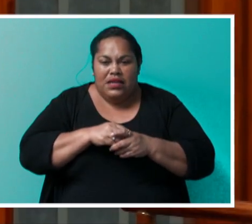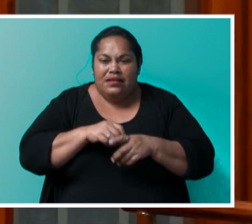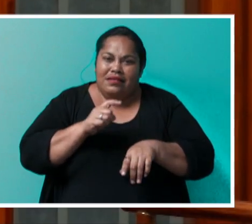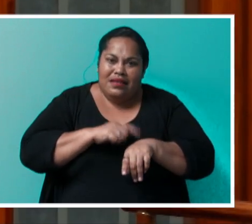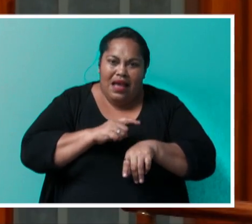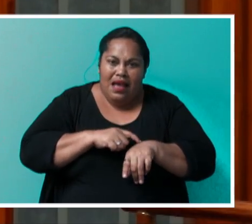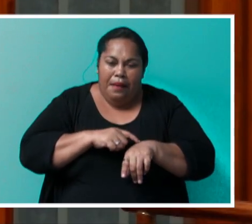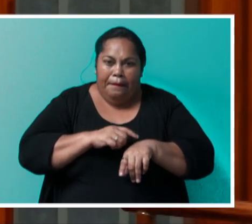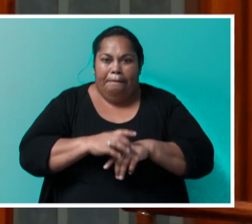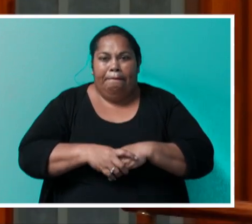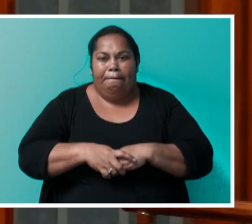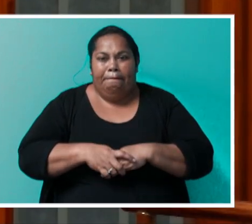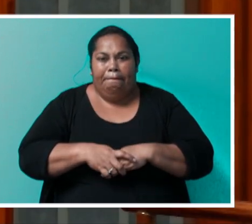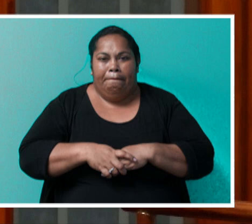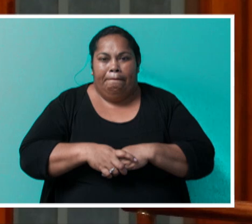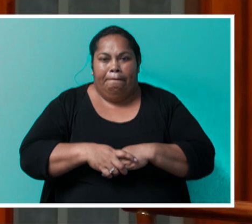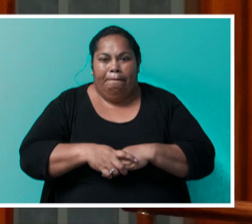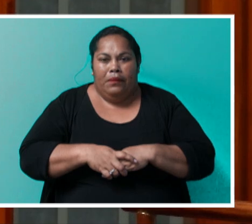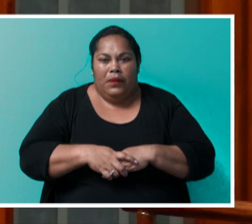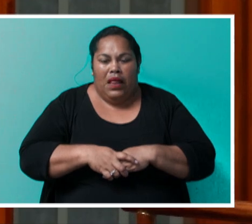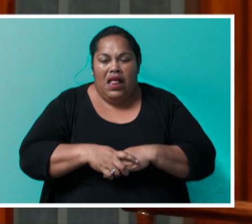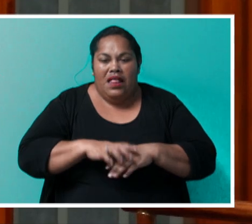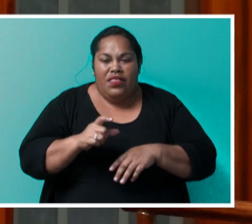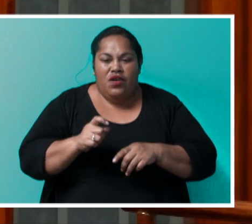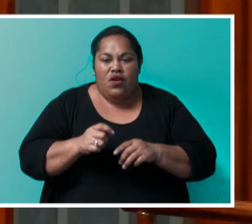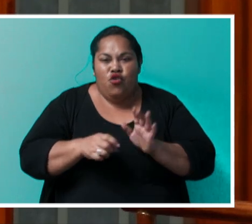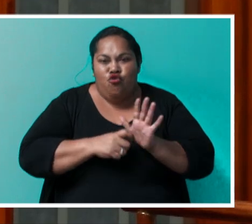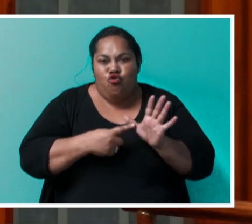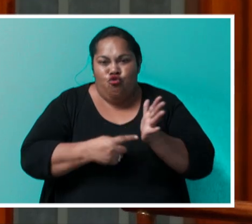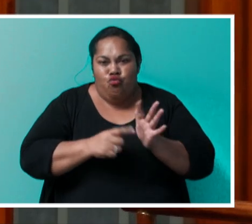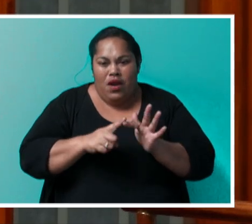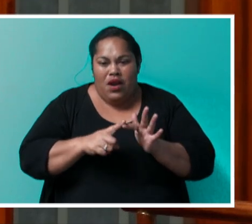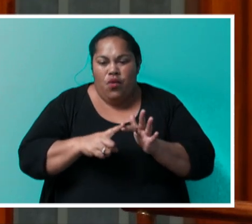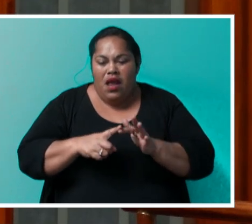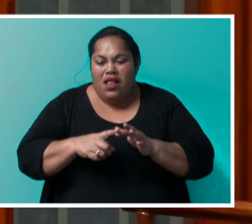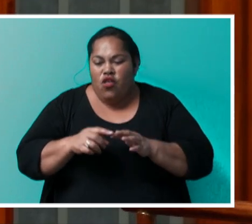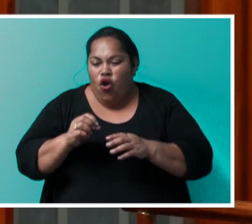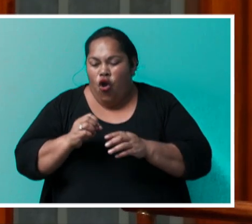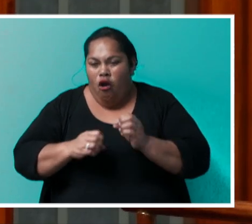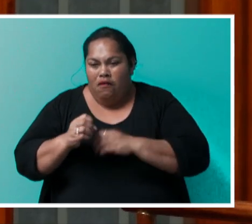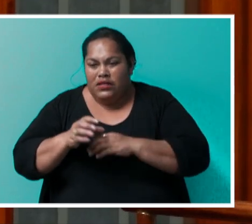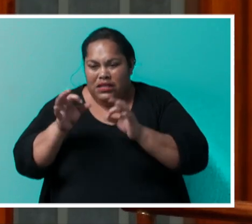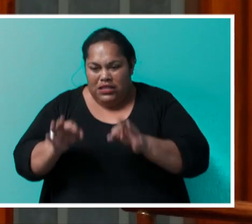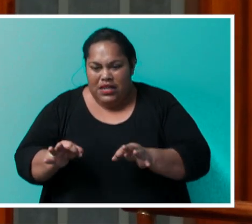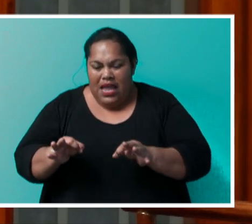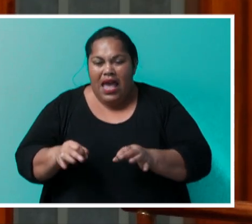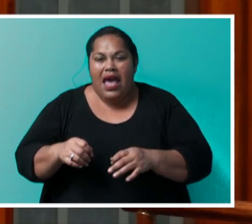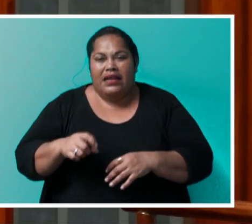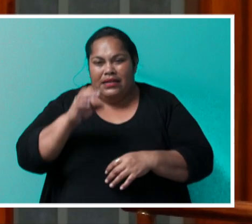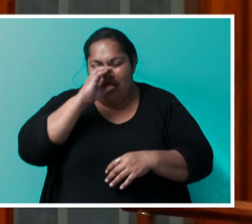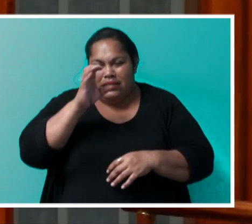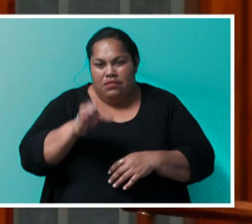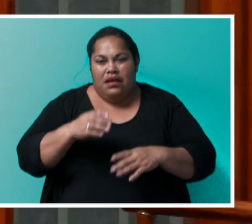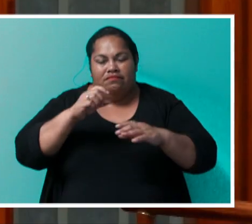the concordance rate between the AI and officer decisions, and customer satisfaction.